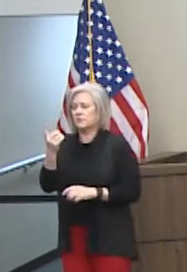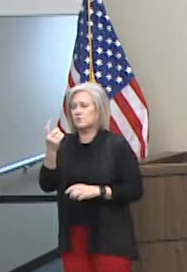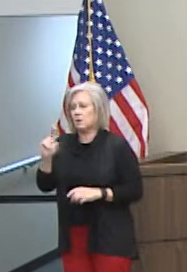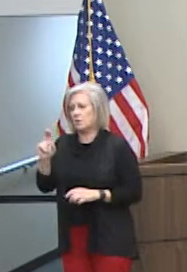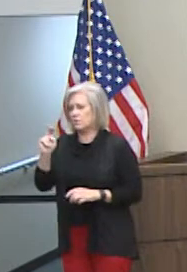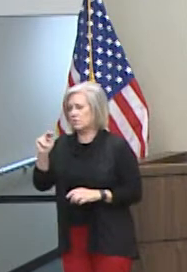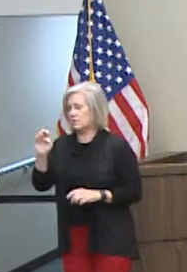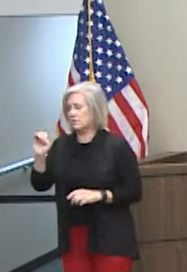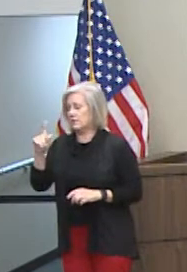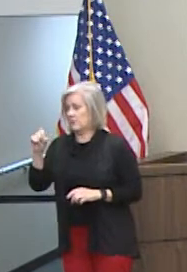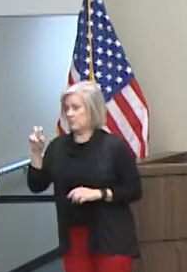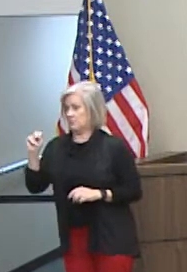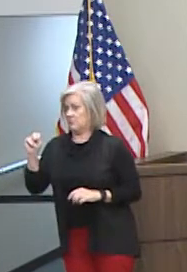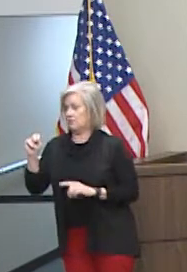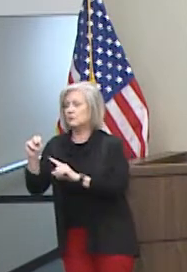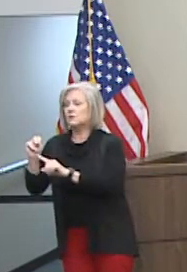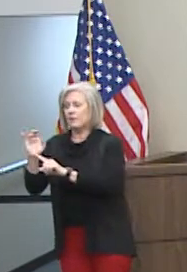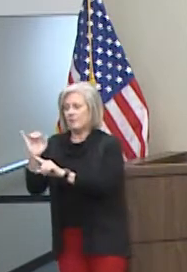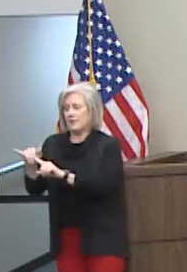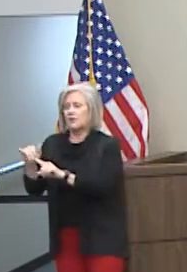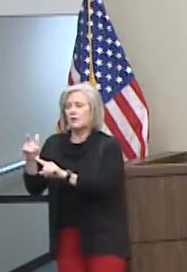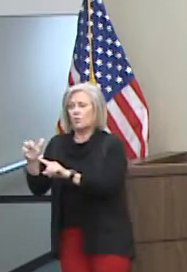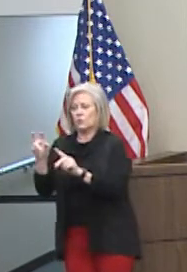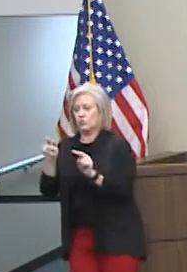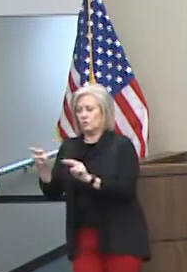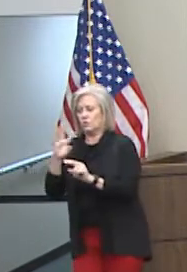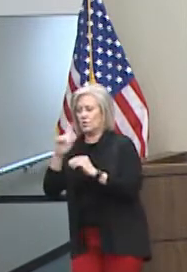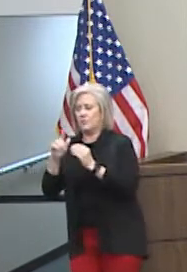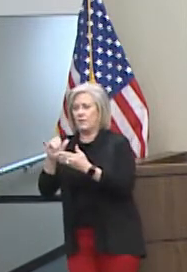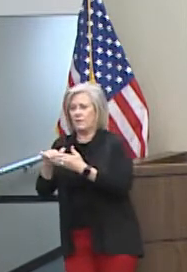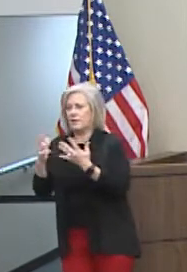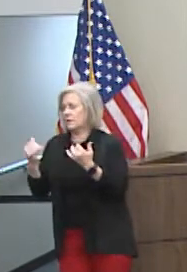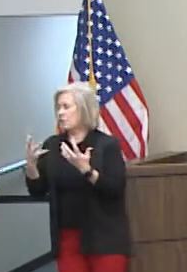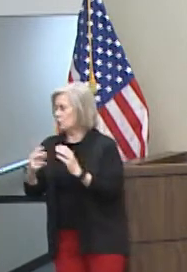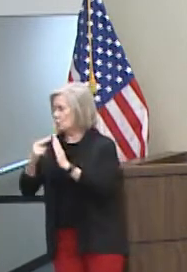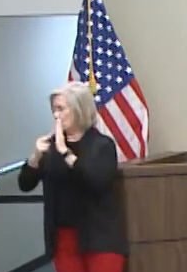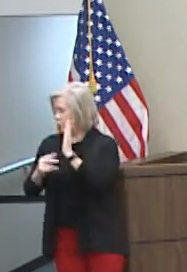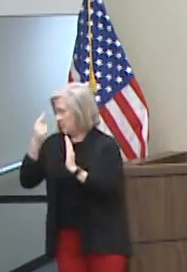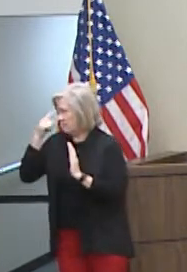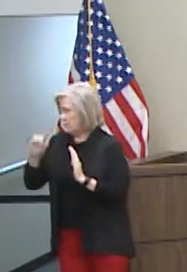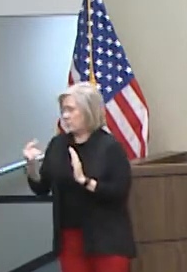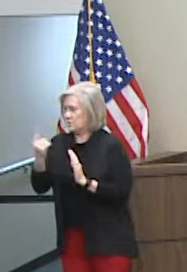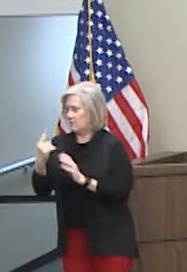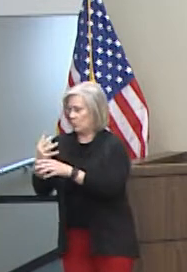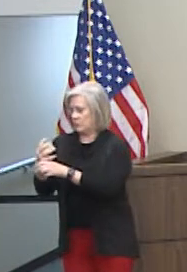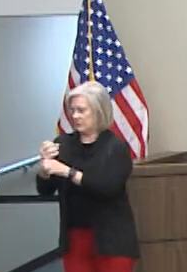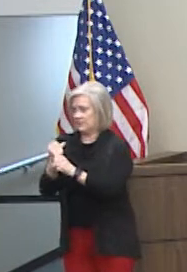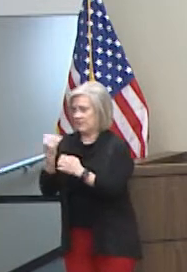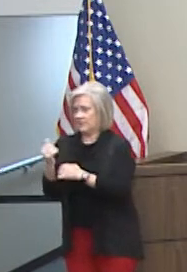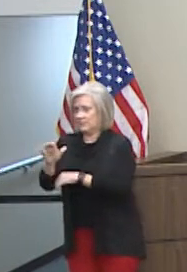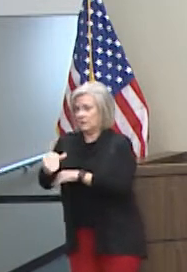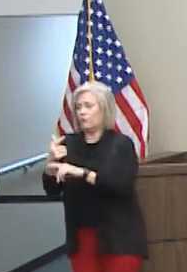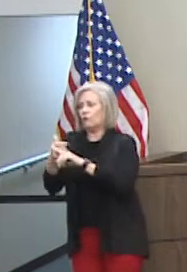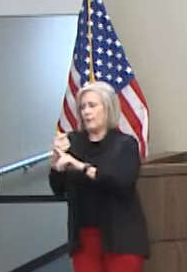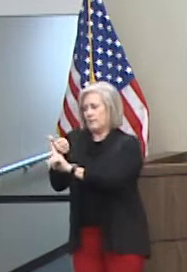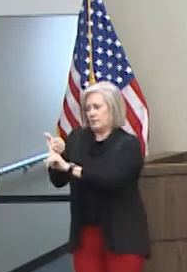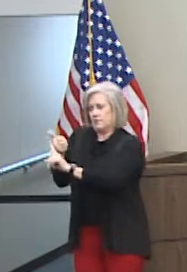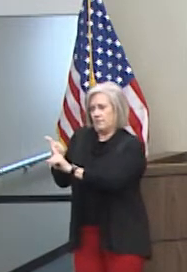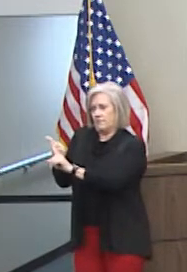Nelson. I'd like to read for you something we've received this evening from Dr.